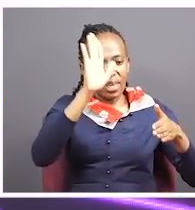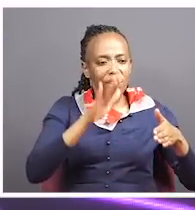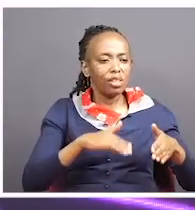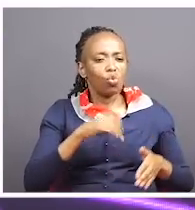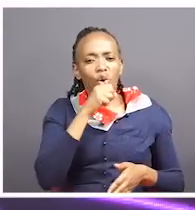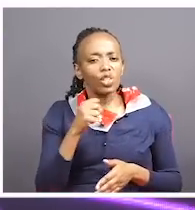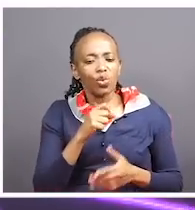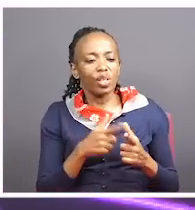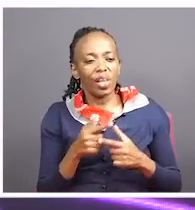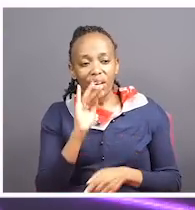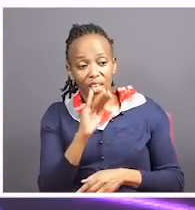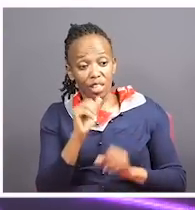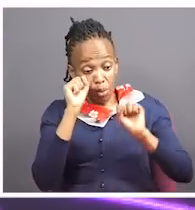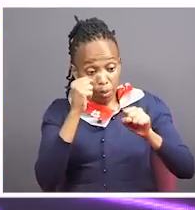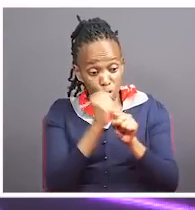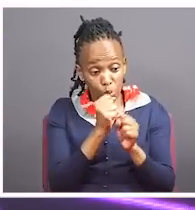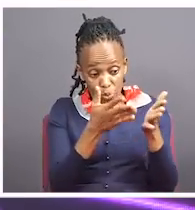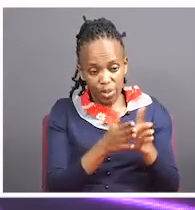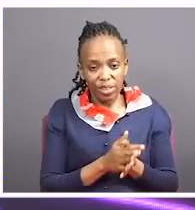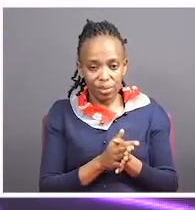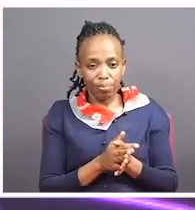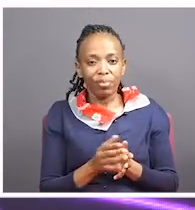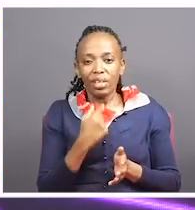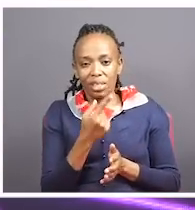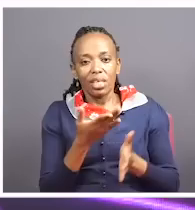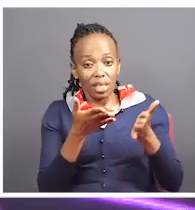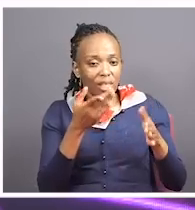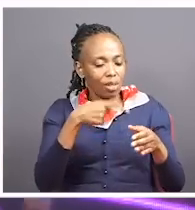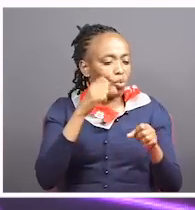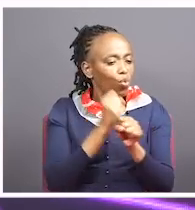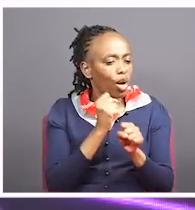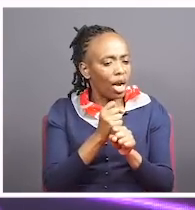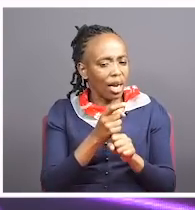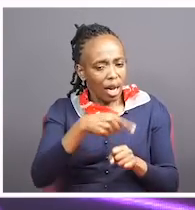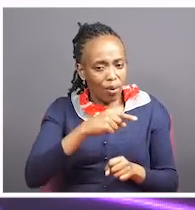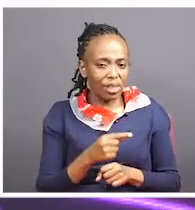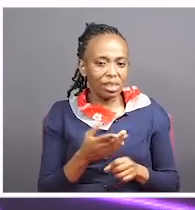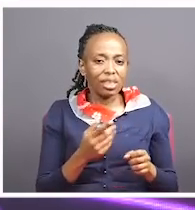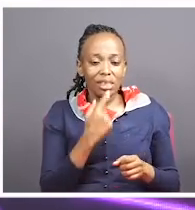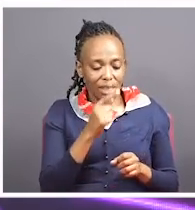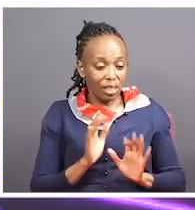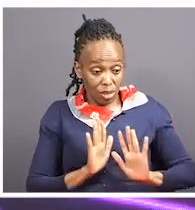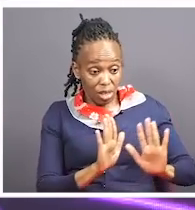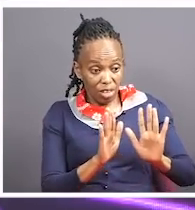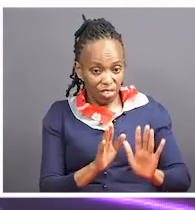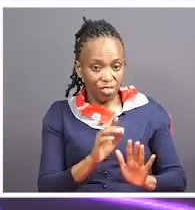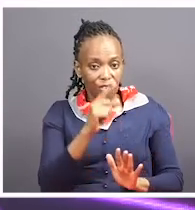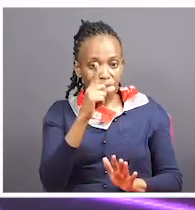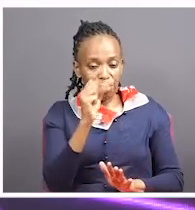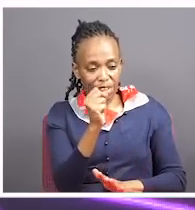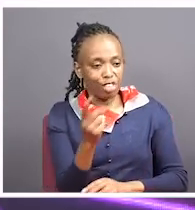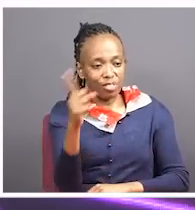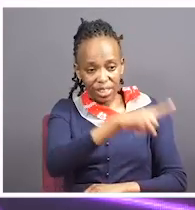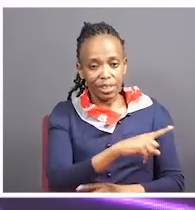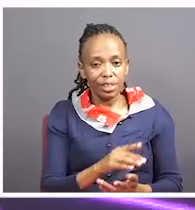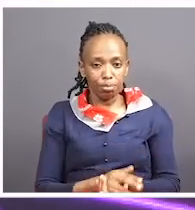finished and everything. I asked him, Nick, can you do this? He said, this is the work we do. You leave it with me. This one, he said, leave it with us for at